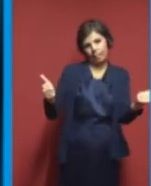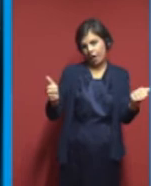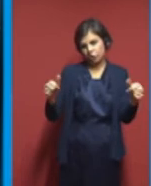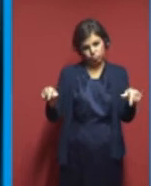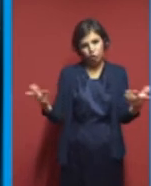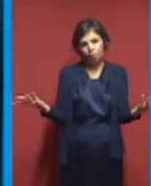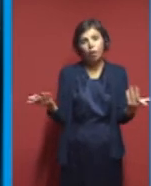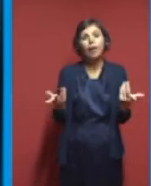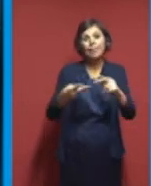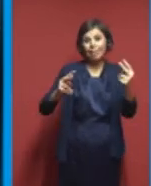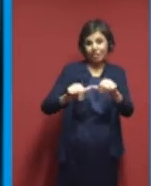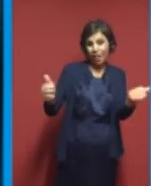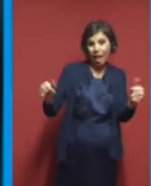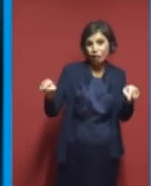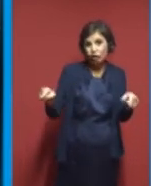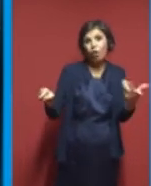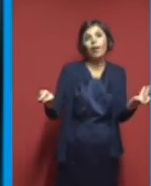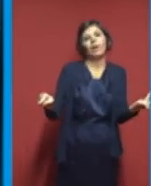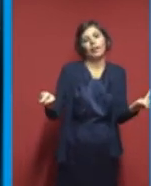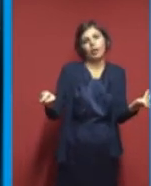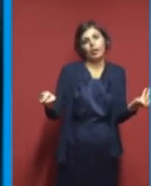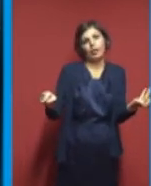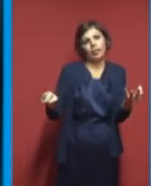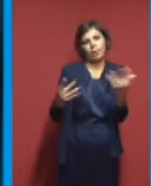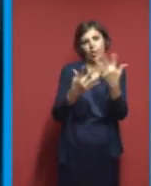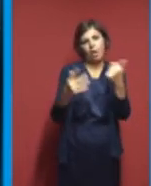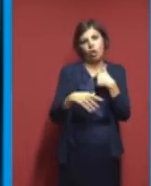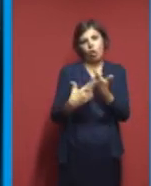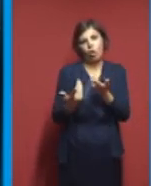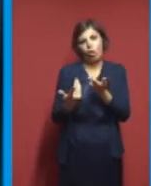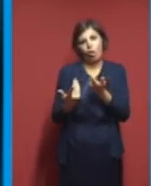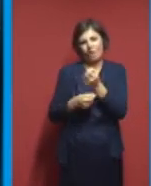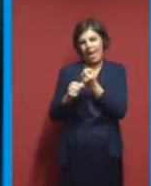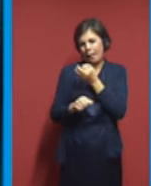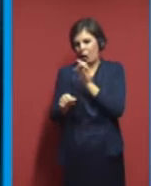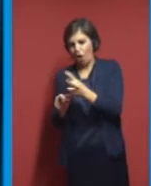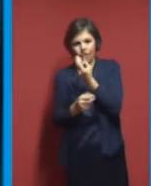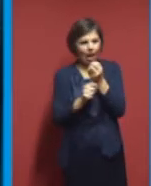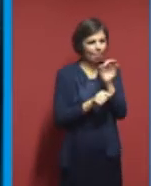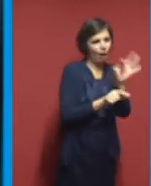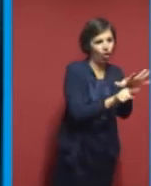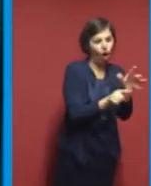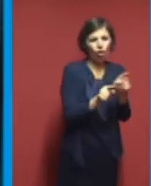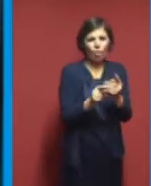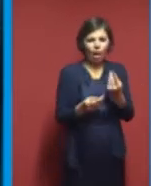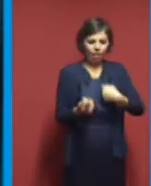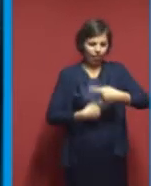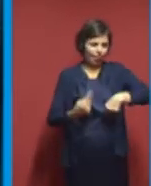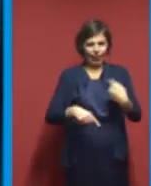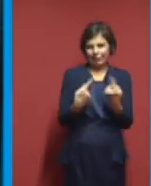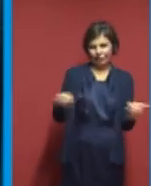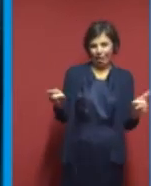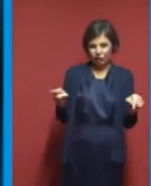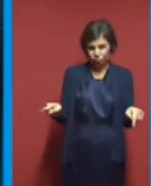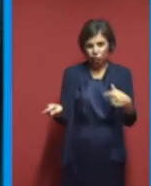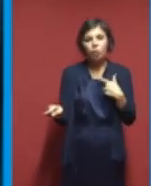drugs affect us. So what if we could use tissue engineering to make better models of the human body that act more like